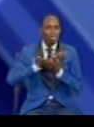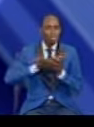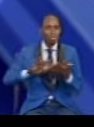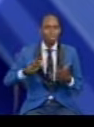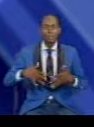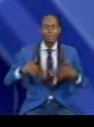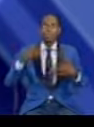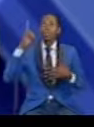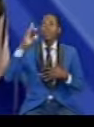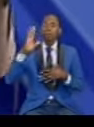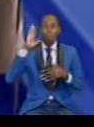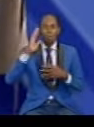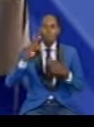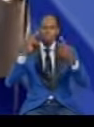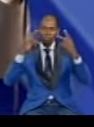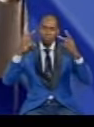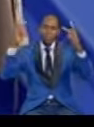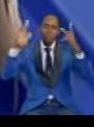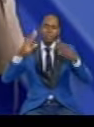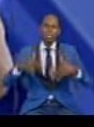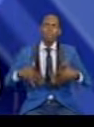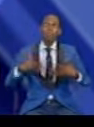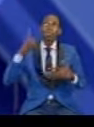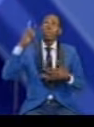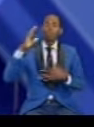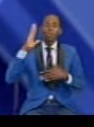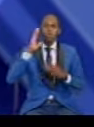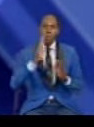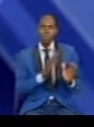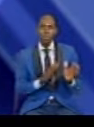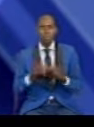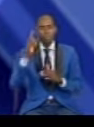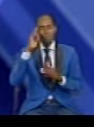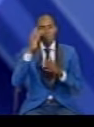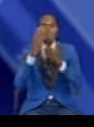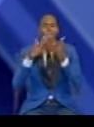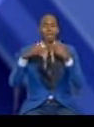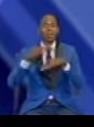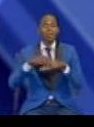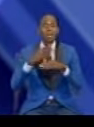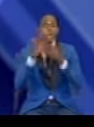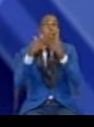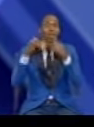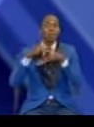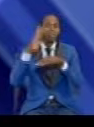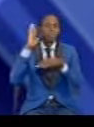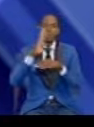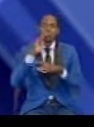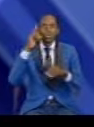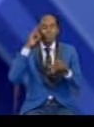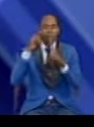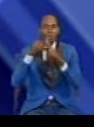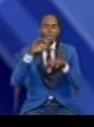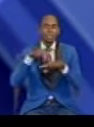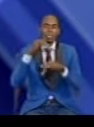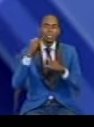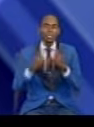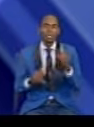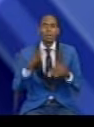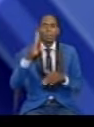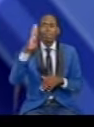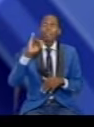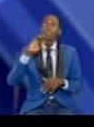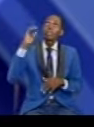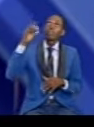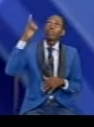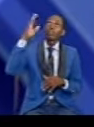prosper your life. God will prepare you for heaven. Heaven will be your goal at the end. And by the grace of God, it shall be well with you. I